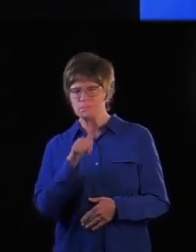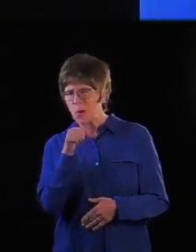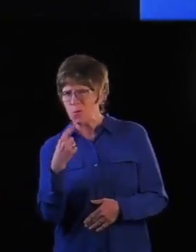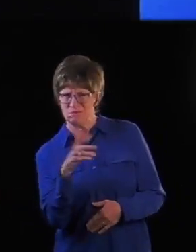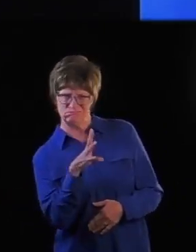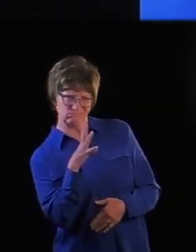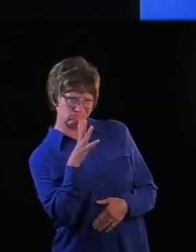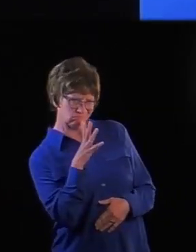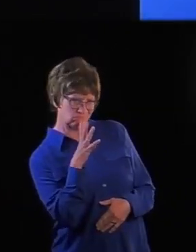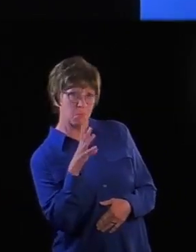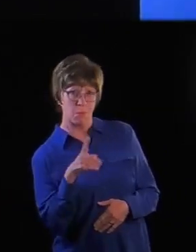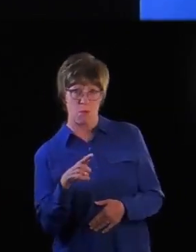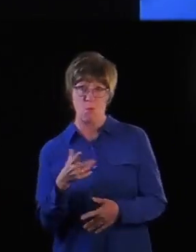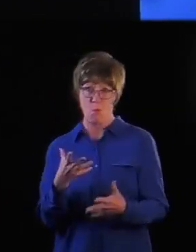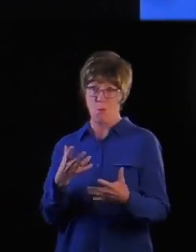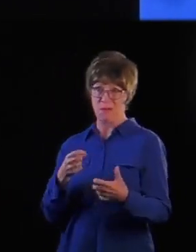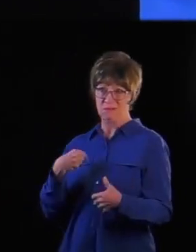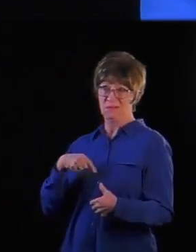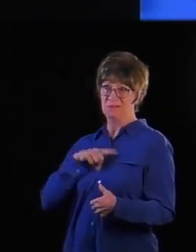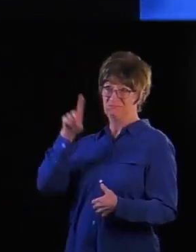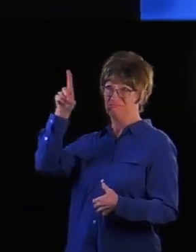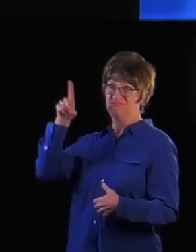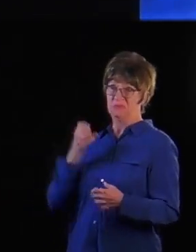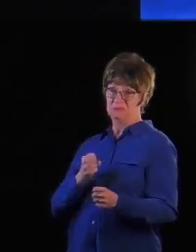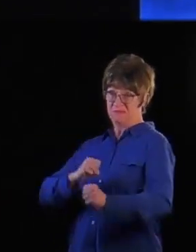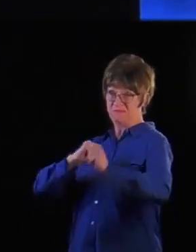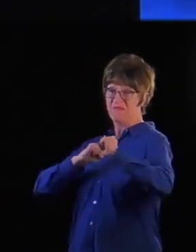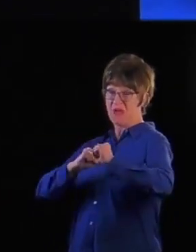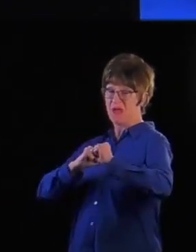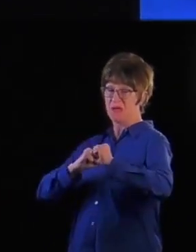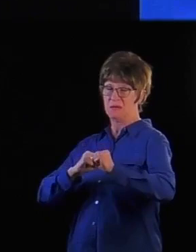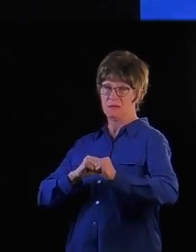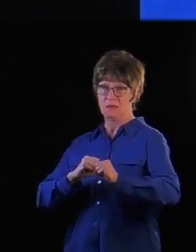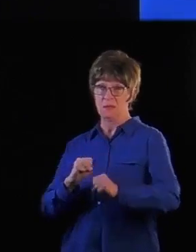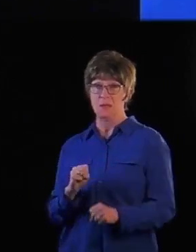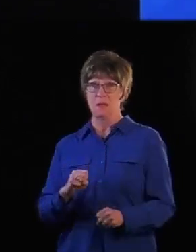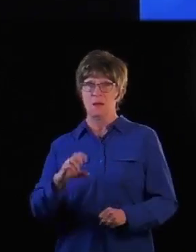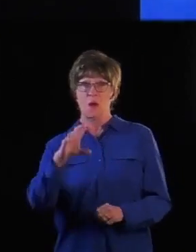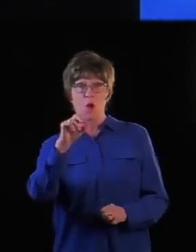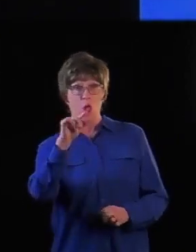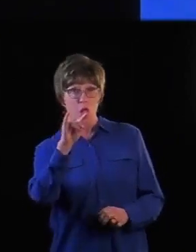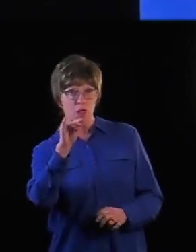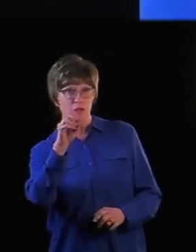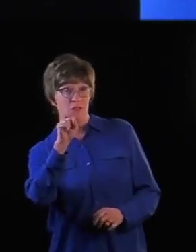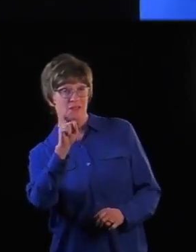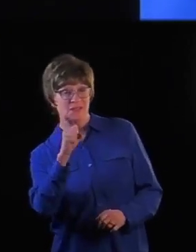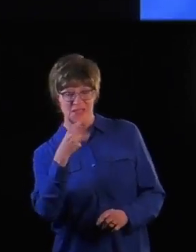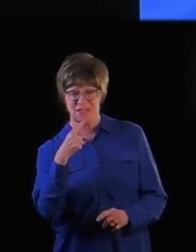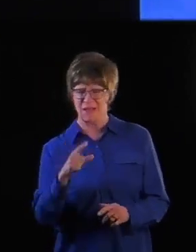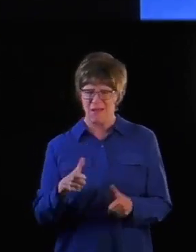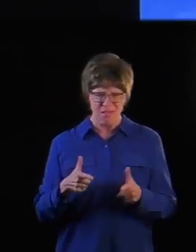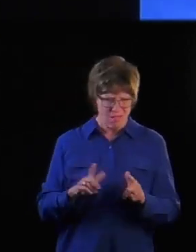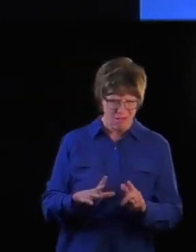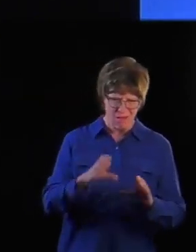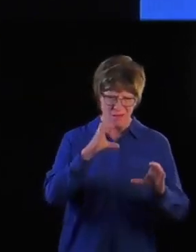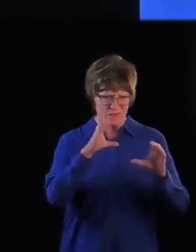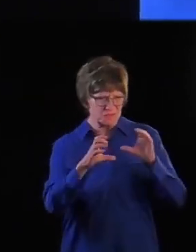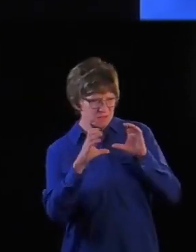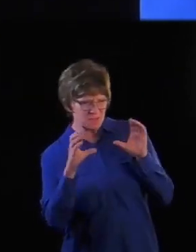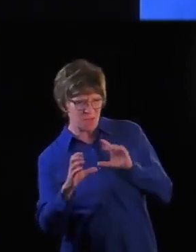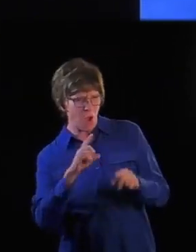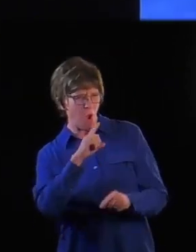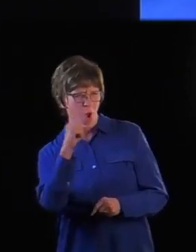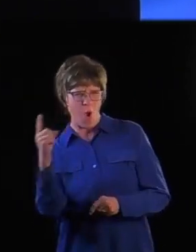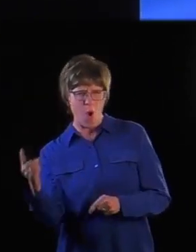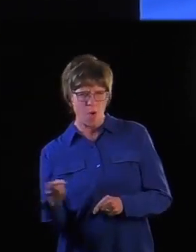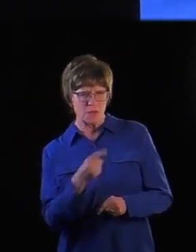wanting us to defend it. Colossians 4, 6 says, let your conversation be always full of grace, seasoned with salt, so that you